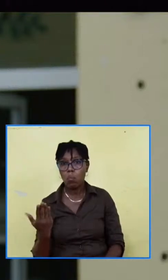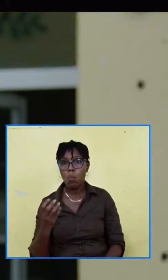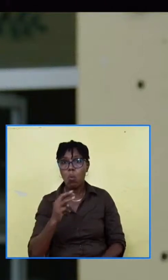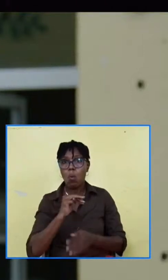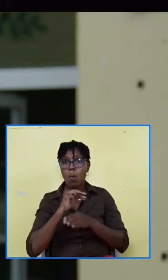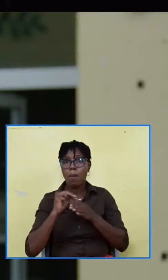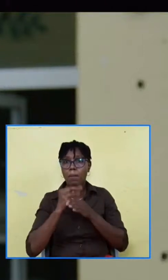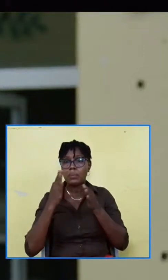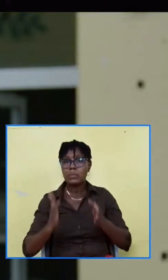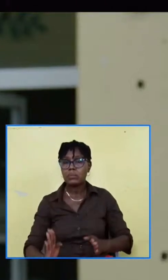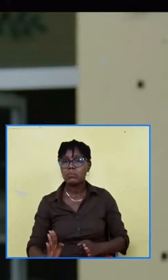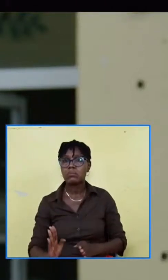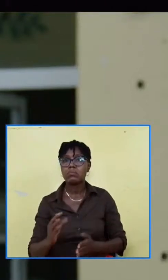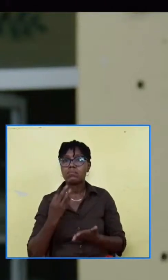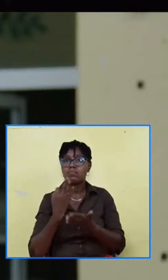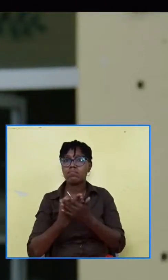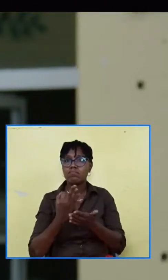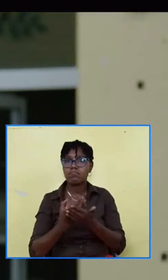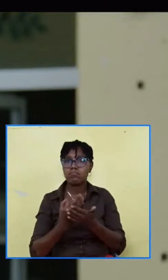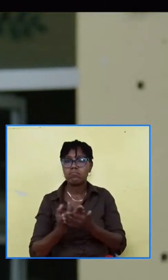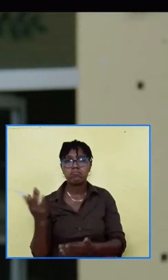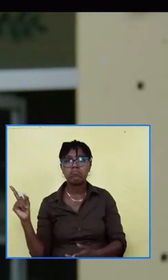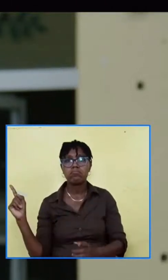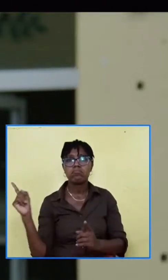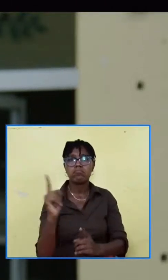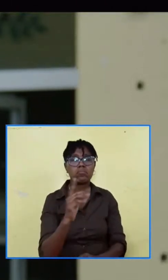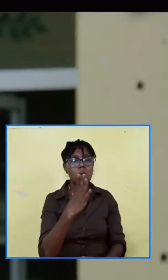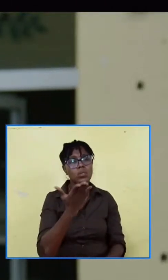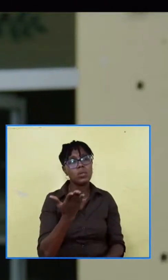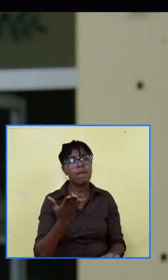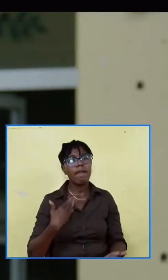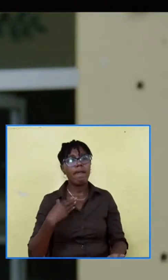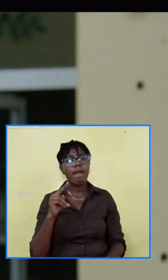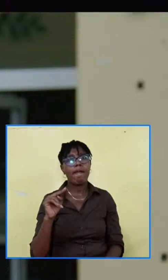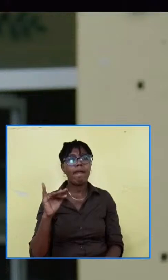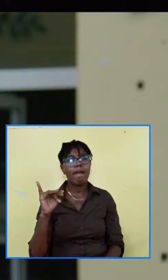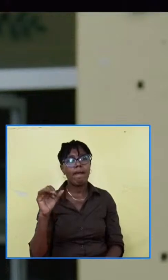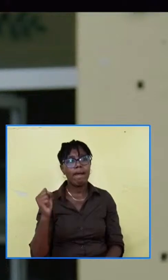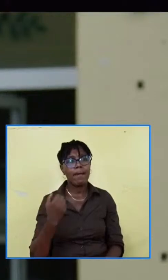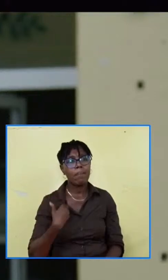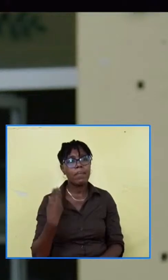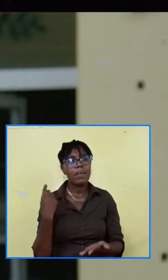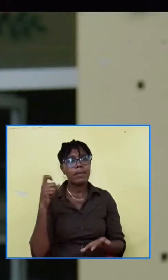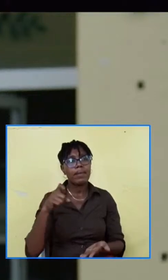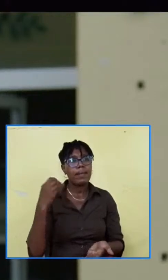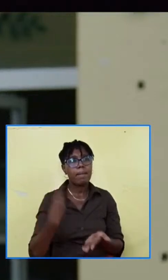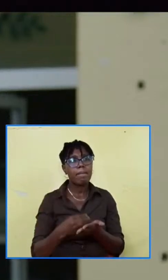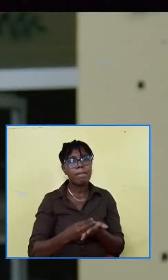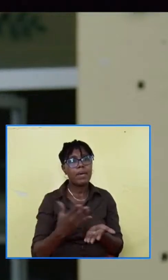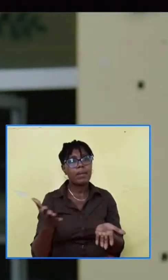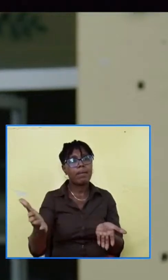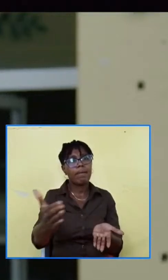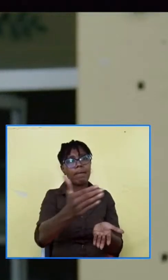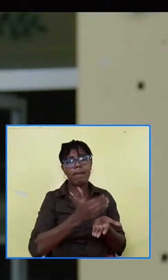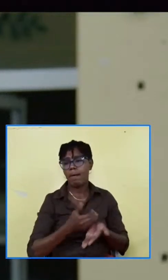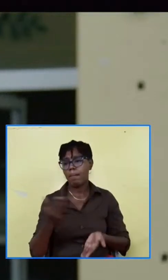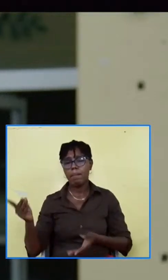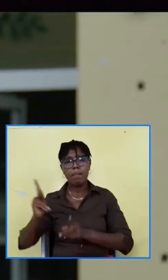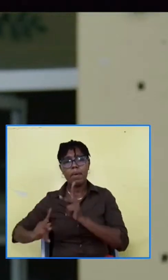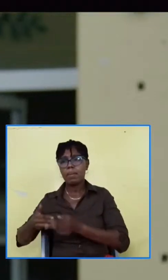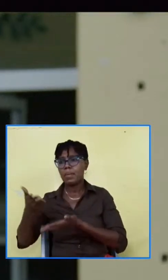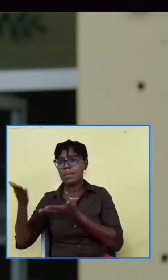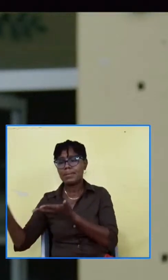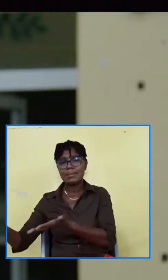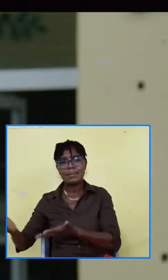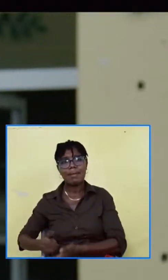look, you know, I want this amount of money from in here because I have my people out there. The